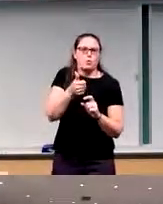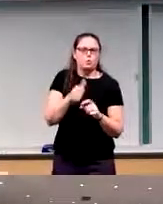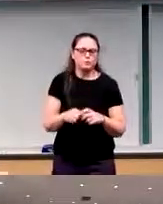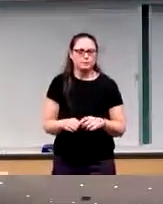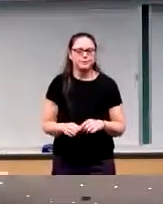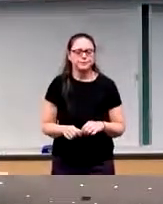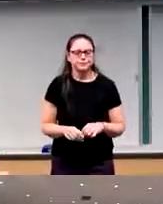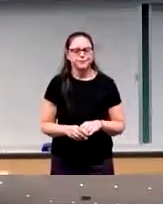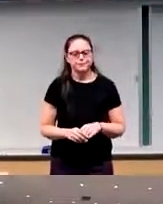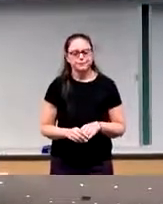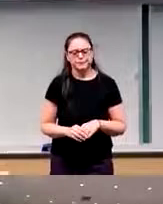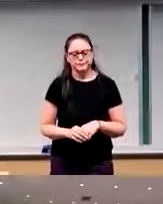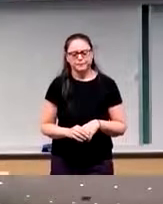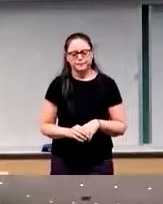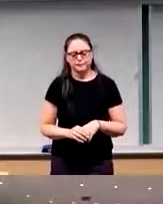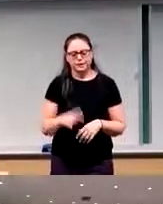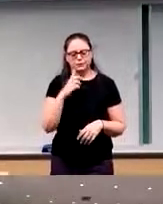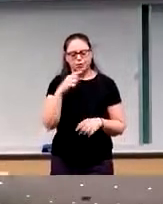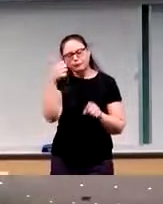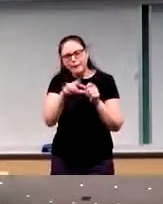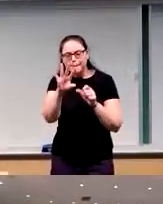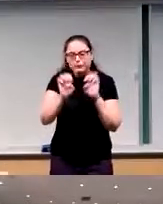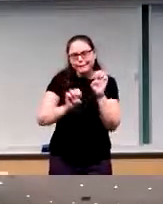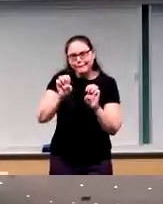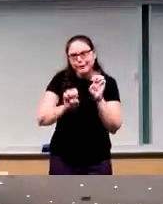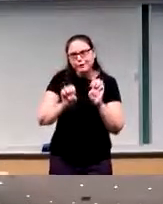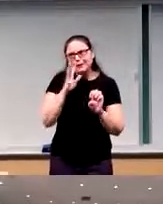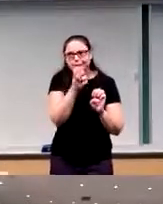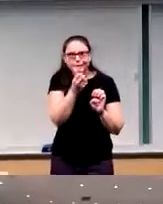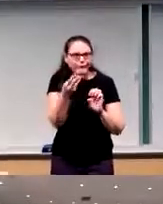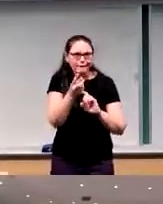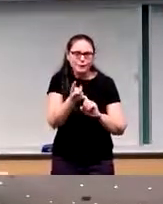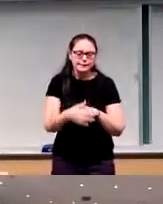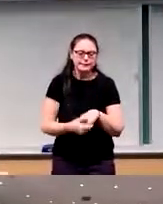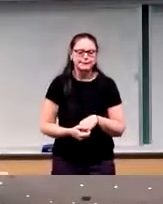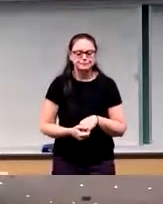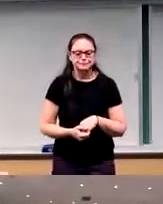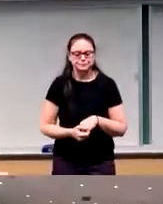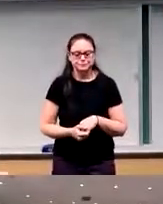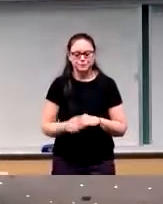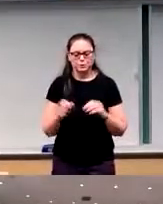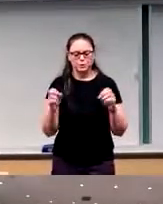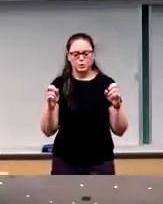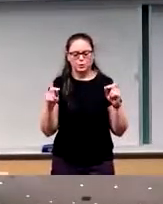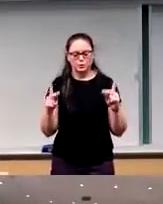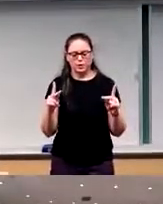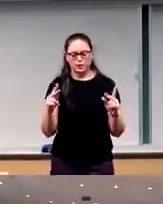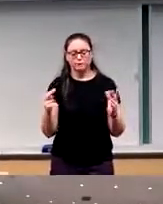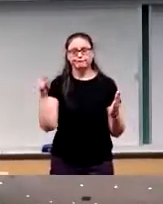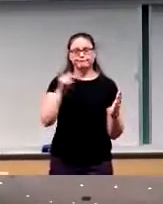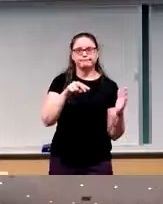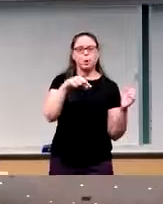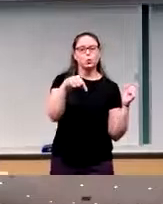So please get us that evaluation when time permits. Okay, so I am going to look here into the